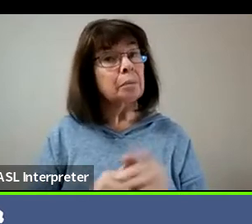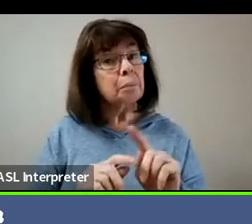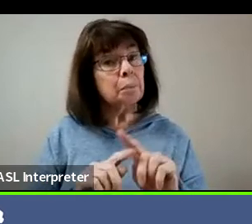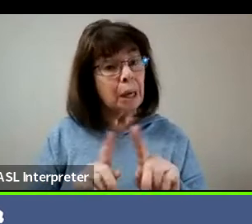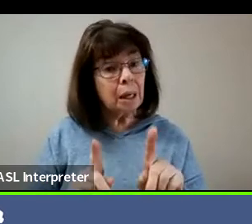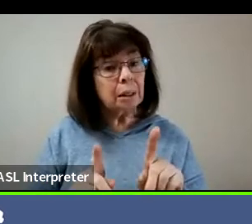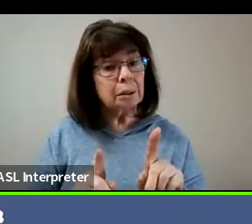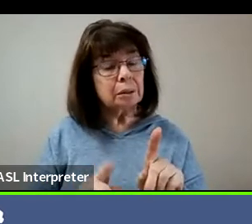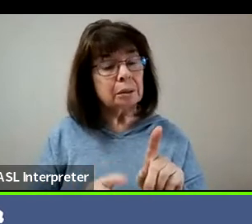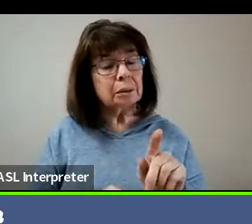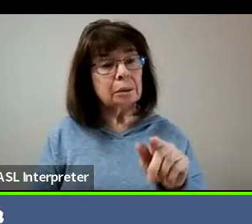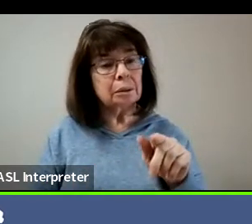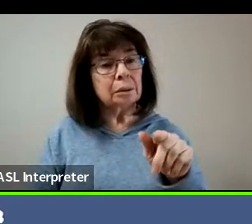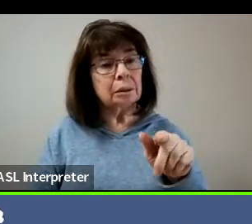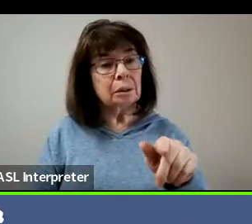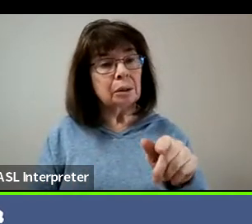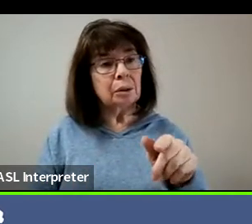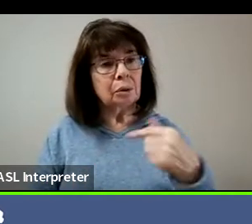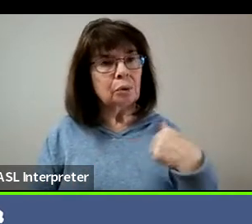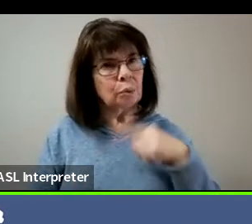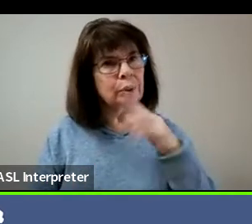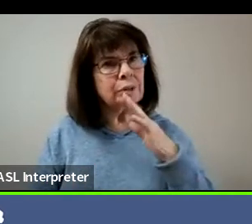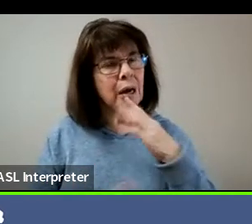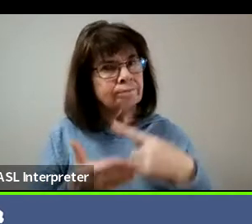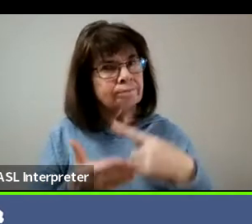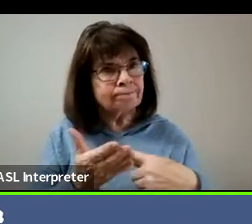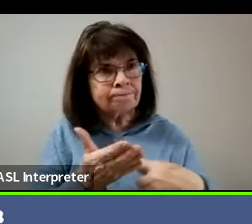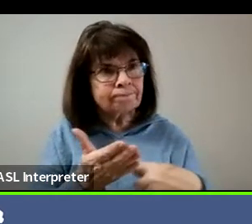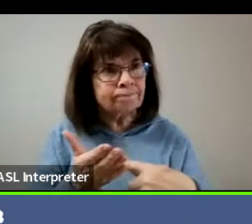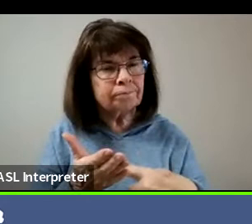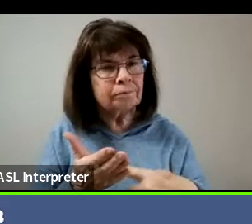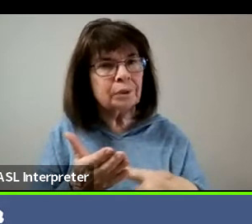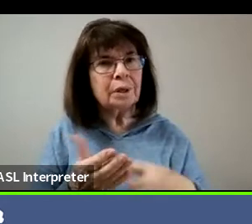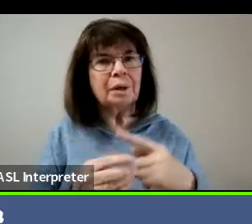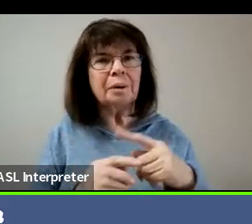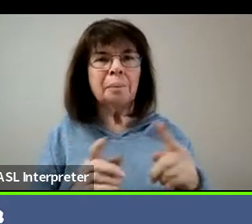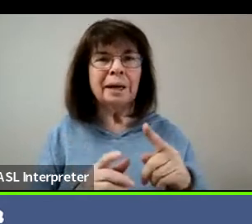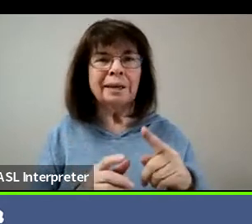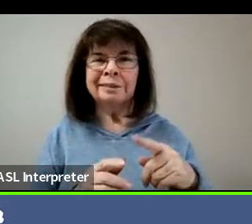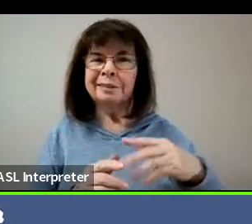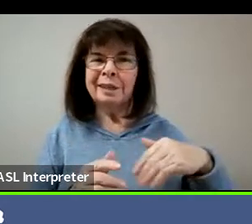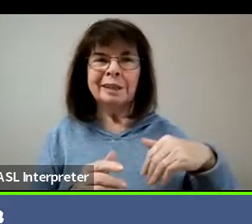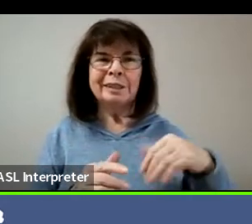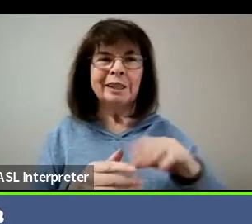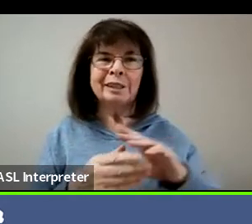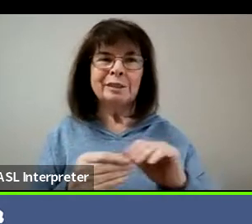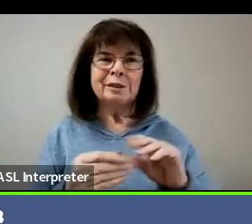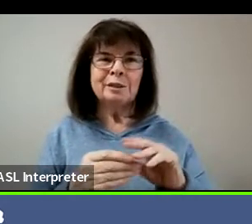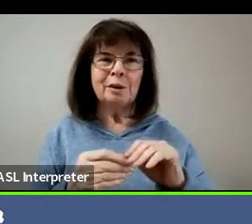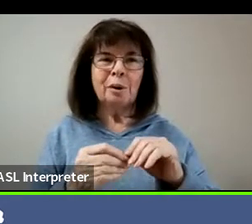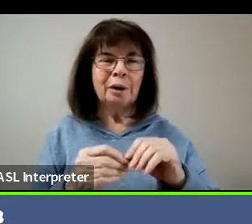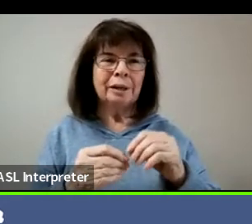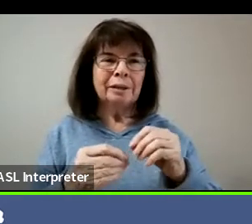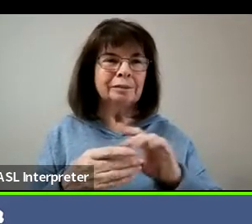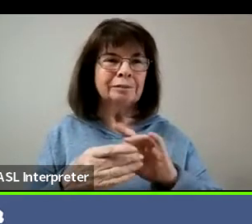this is we've been talking about it a lot, but actually it's a story that has yet to be fully told.